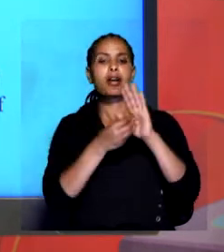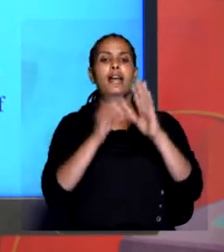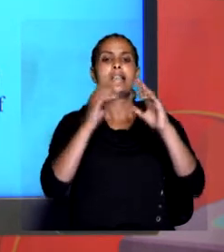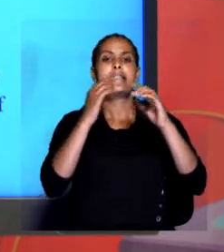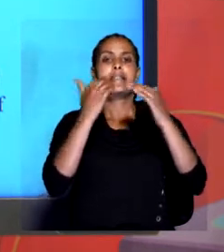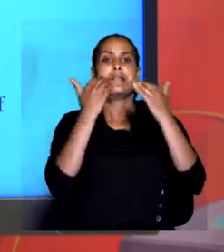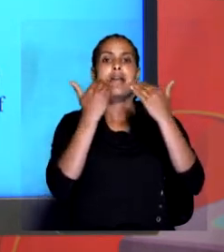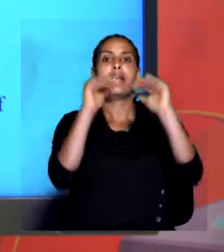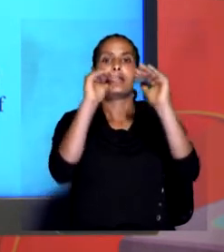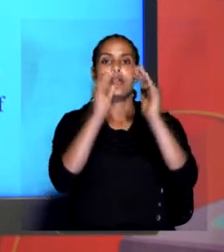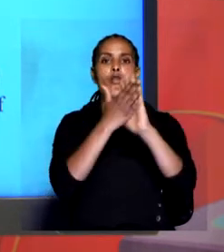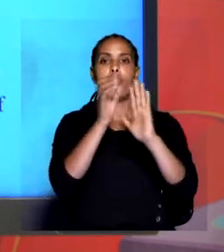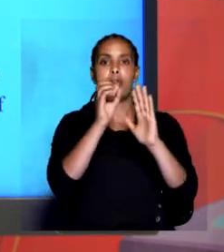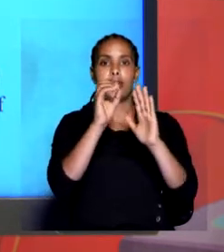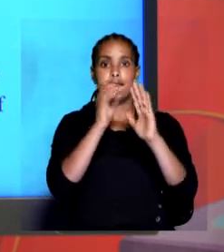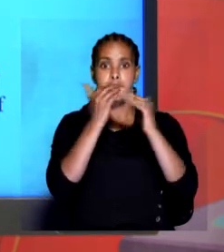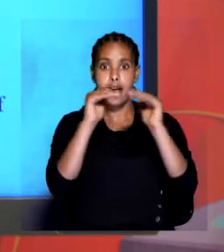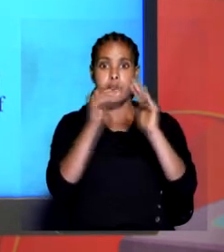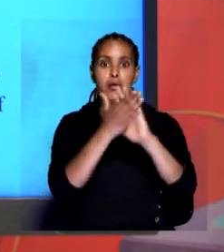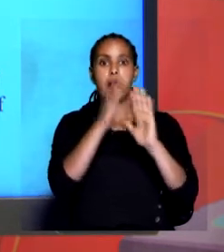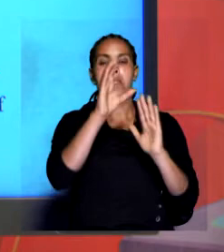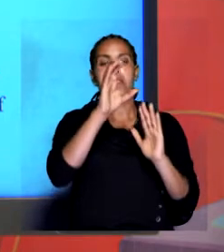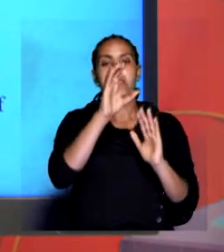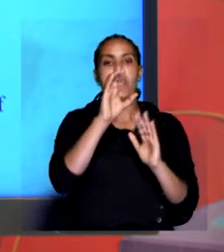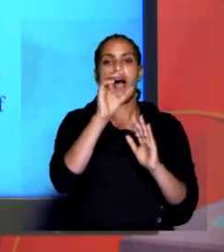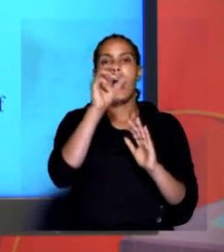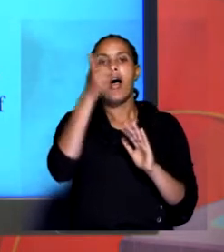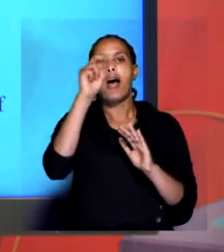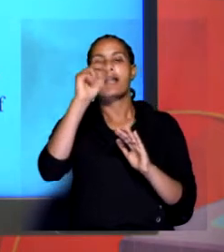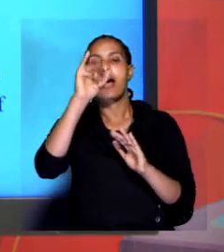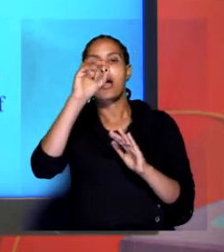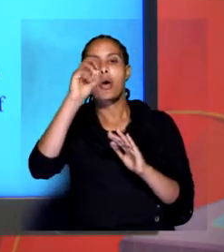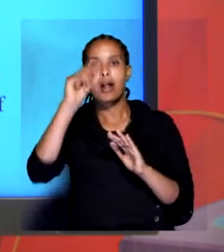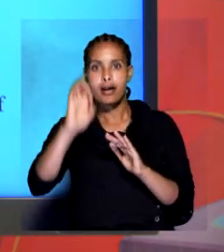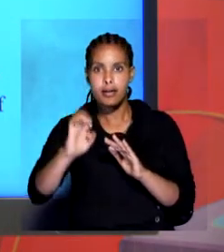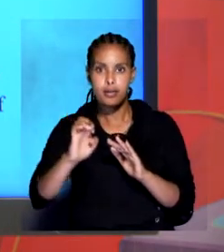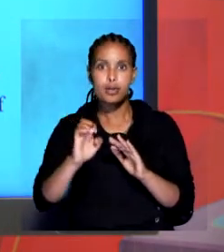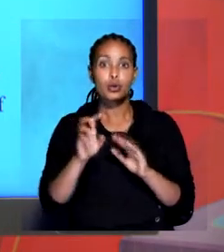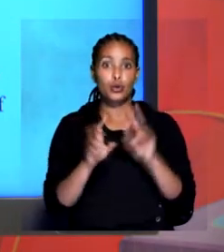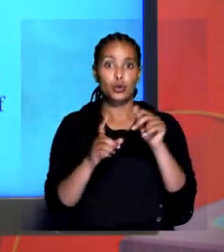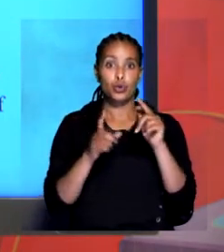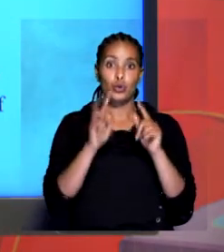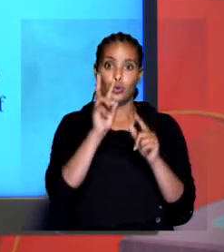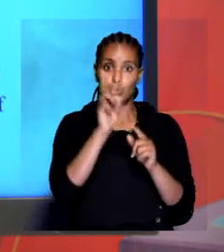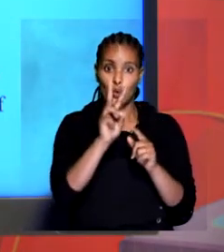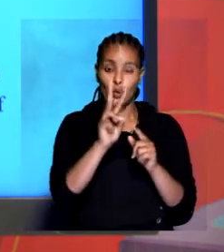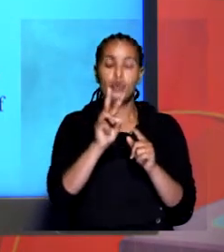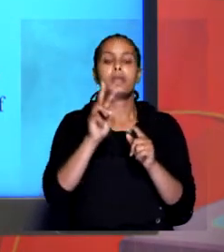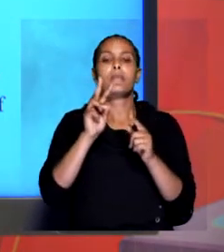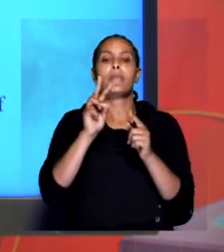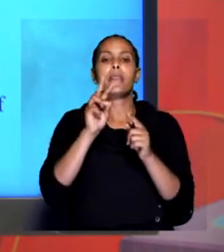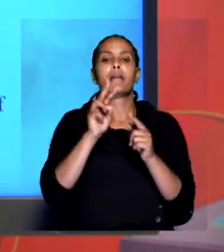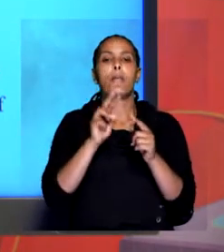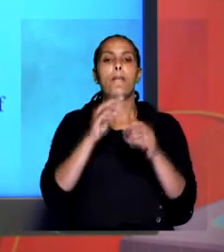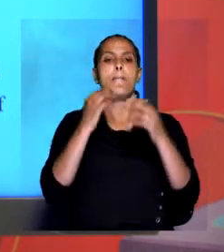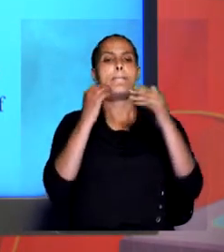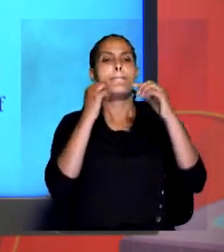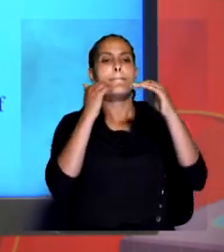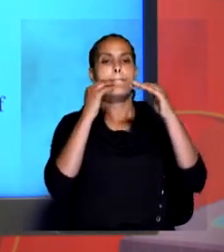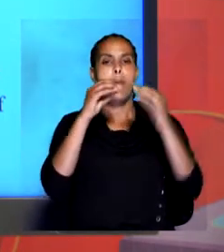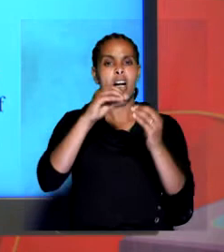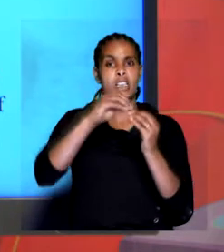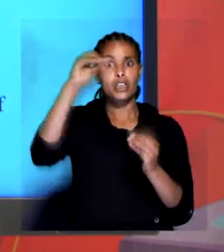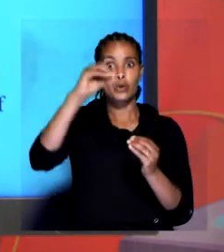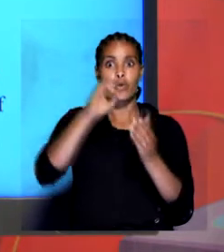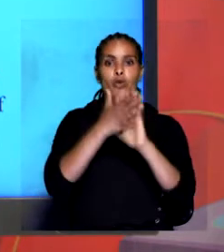of ions, size of cation and size of anion. Two, the magnitude of the charge, charge